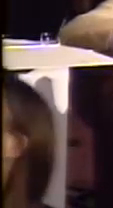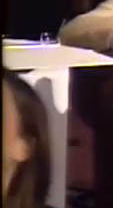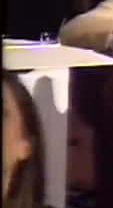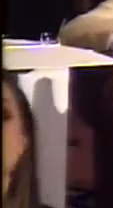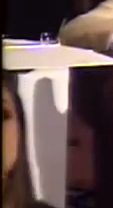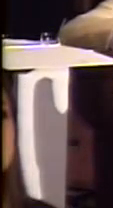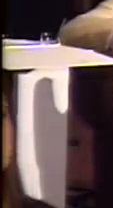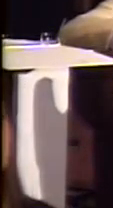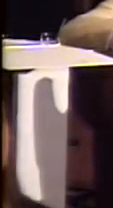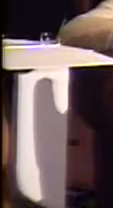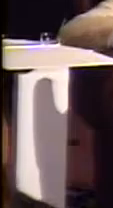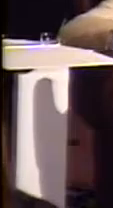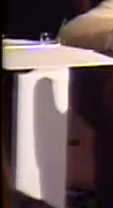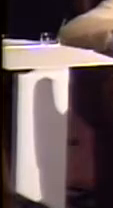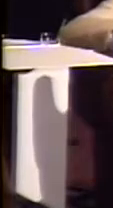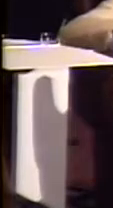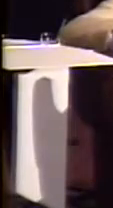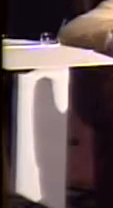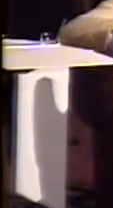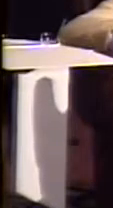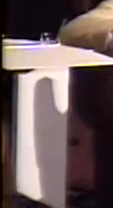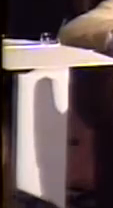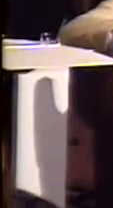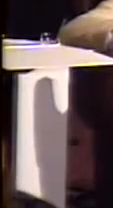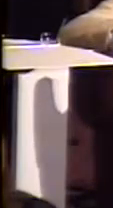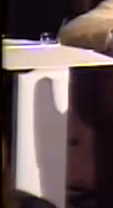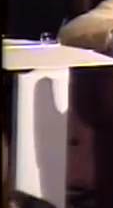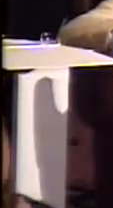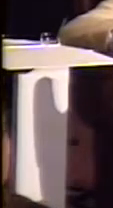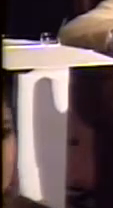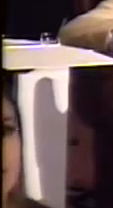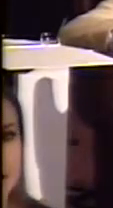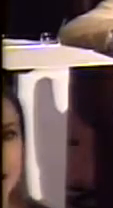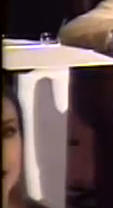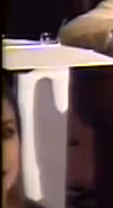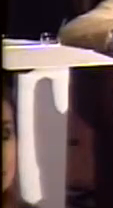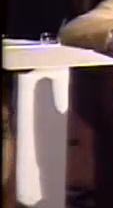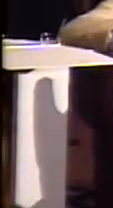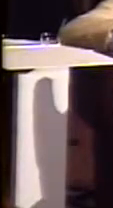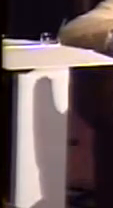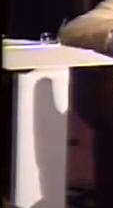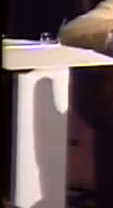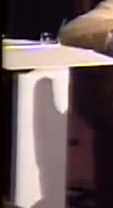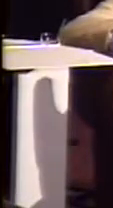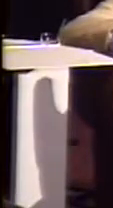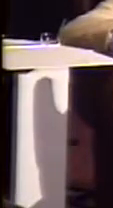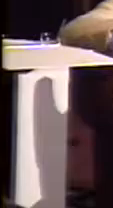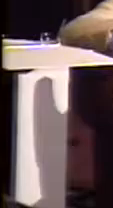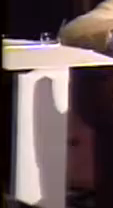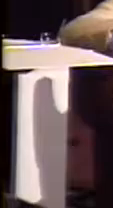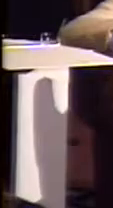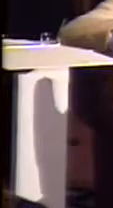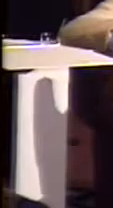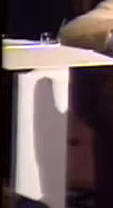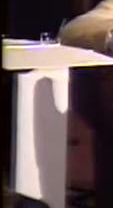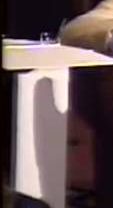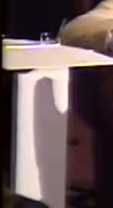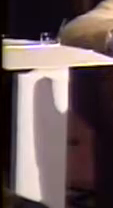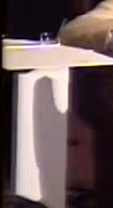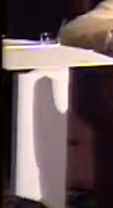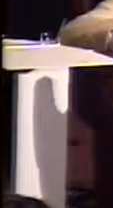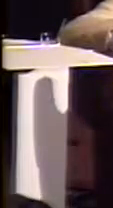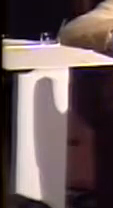what God had done, and God used them, you know, to see the newborn child